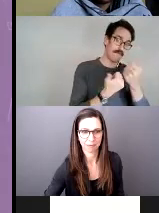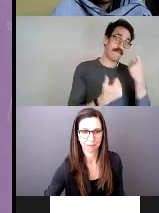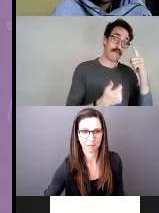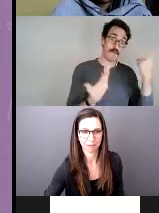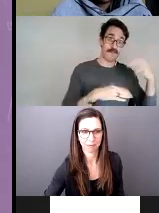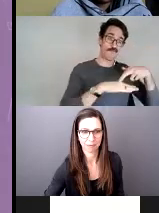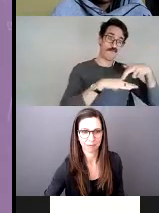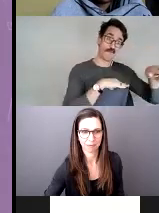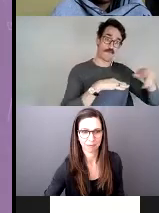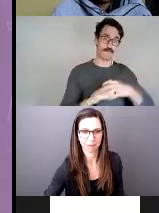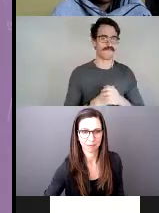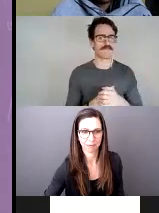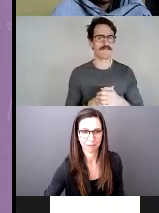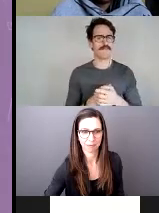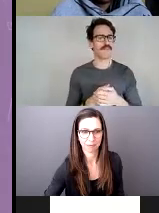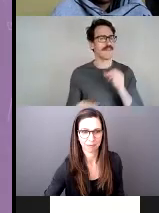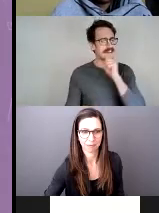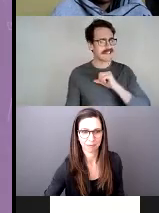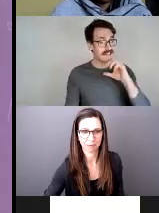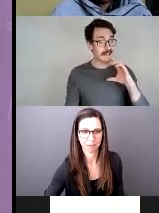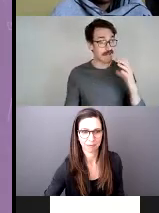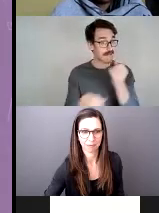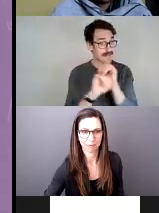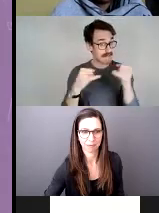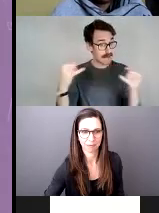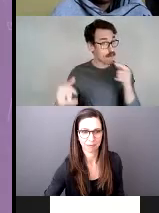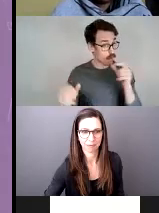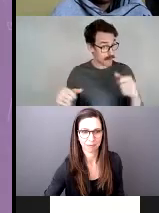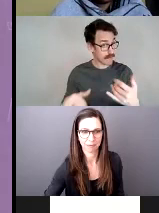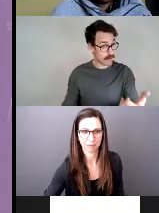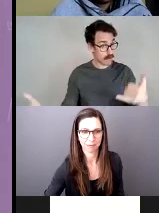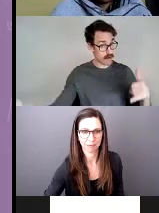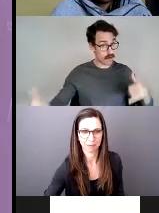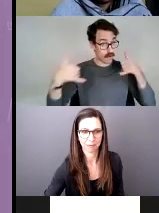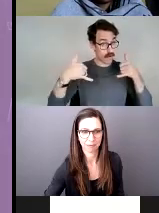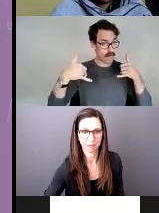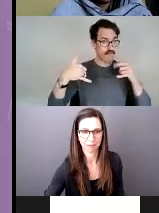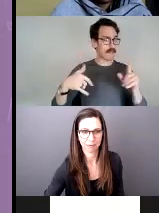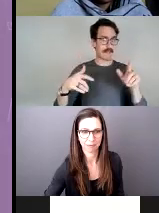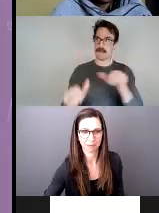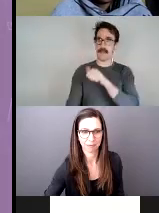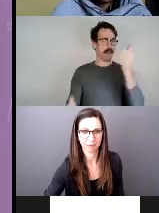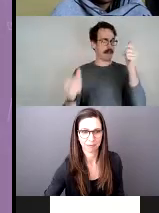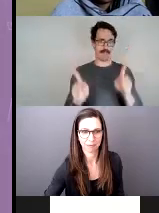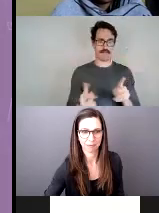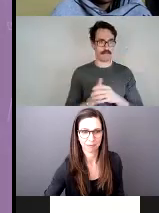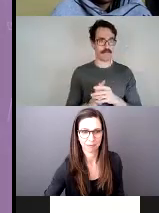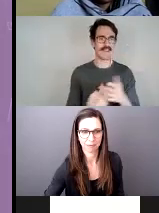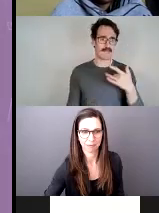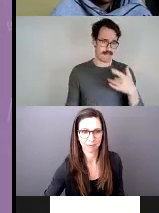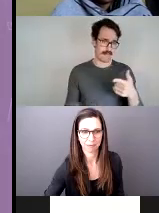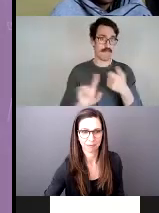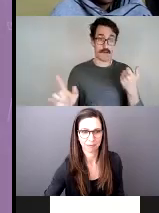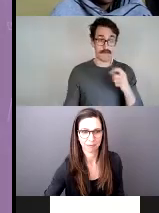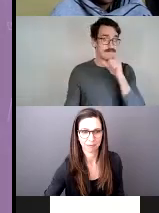So who can call the Senior Safety Line? Essentially anyone can call the Senior Safety Line. The majority of calls are coming from older adults that are